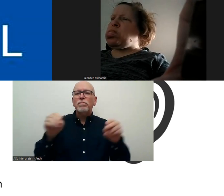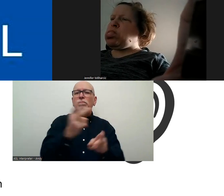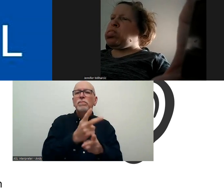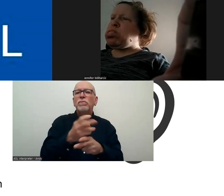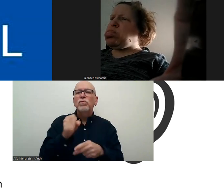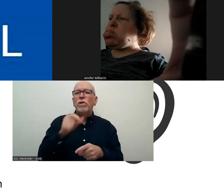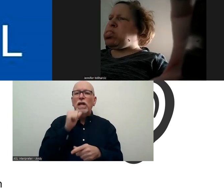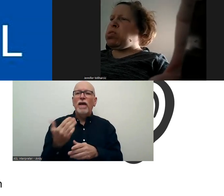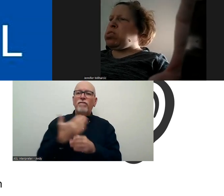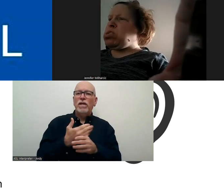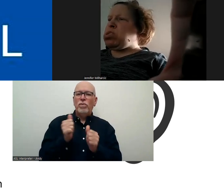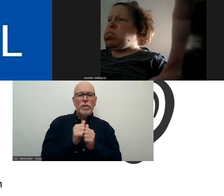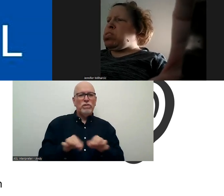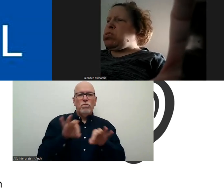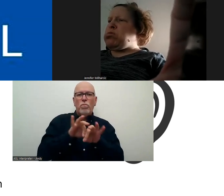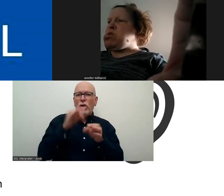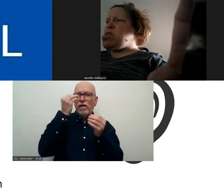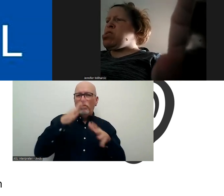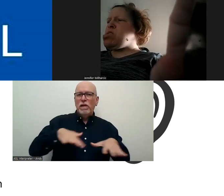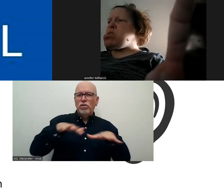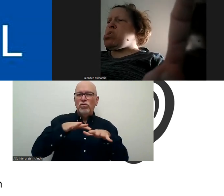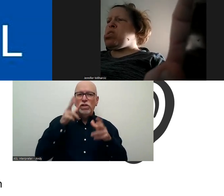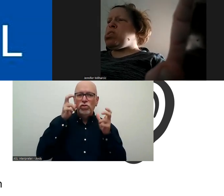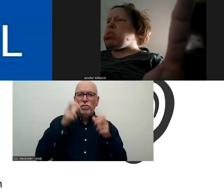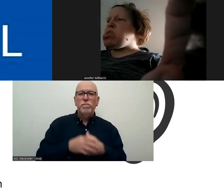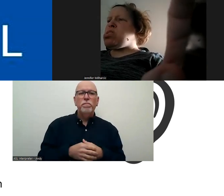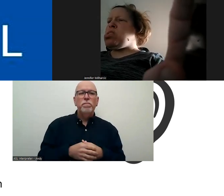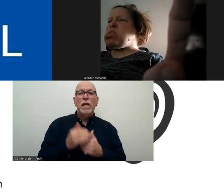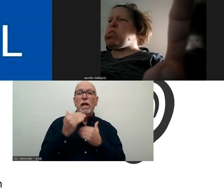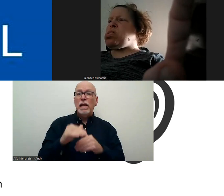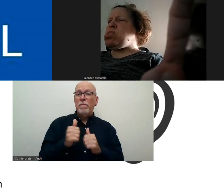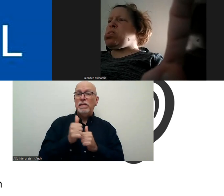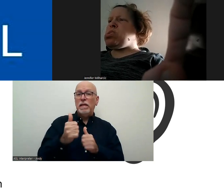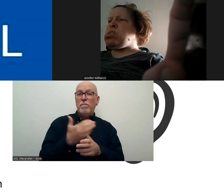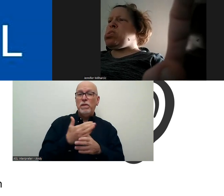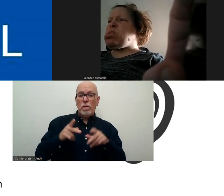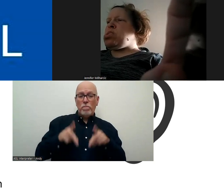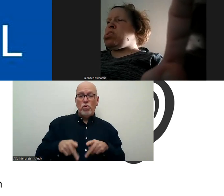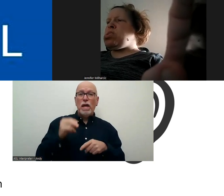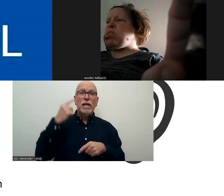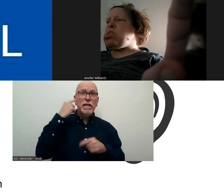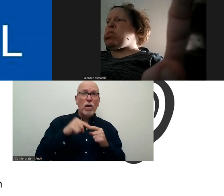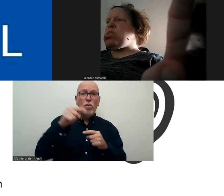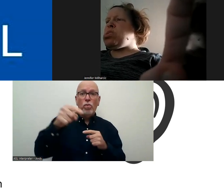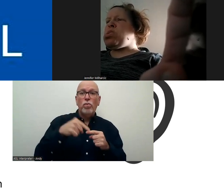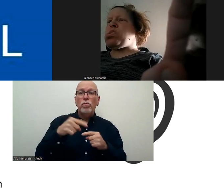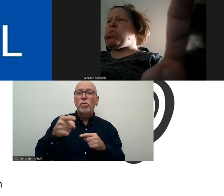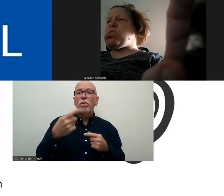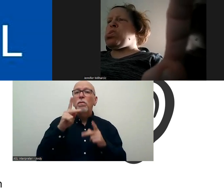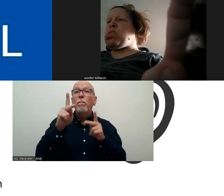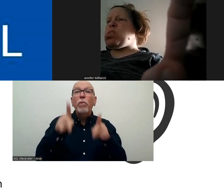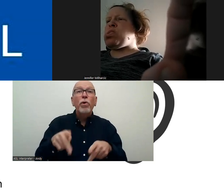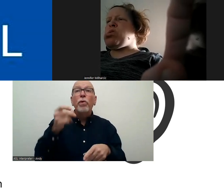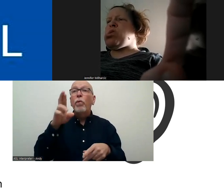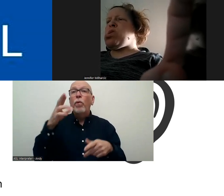interfering with essential hearing limiting the distance between the person and desired sound be it human or other